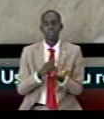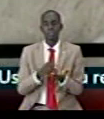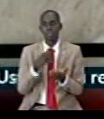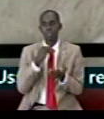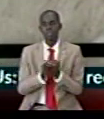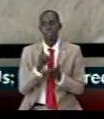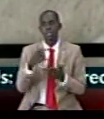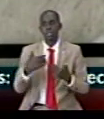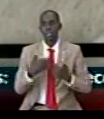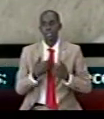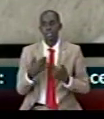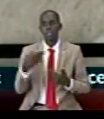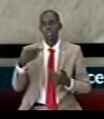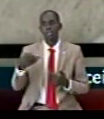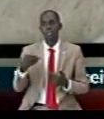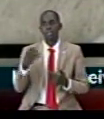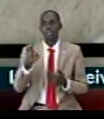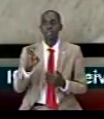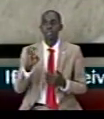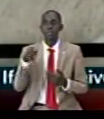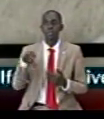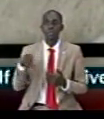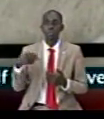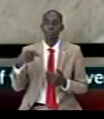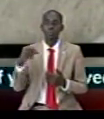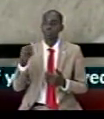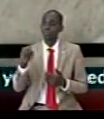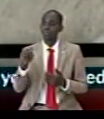I was totally demoralized hearing that.